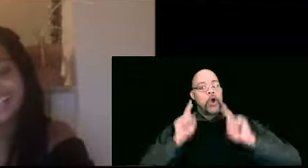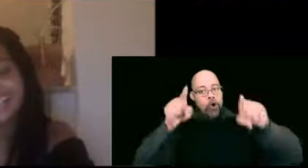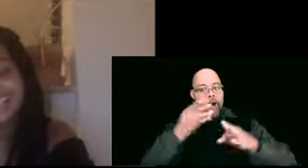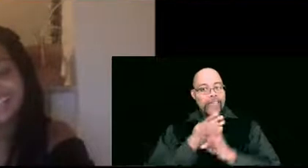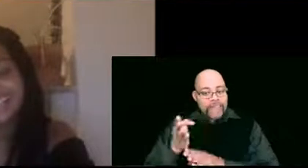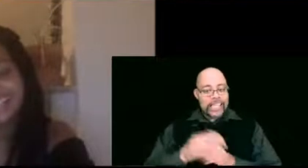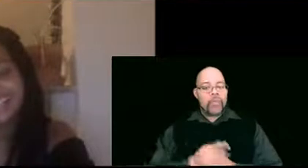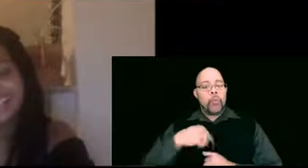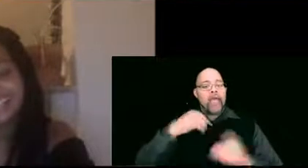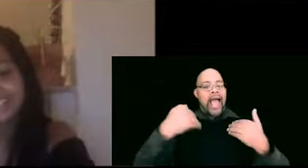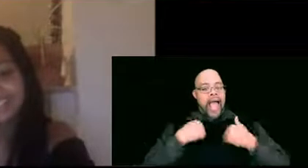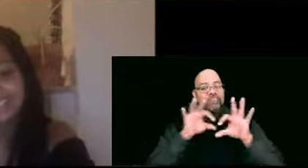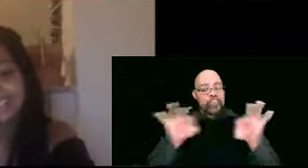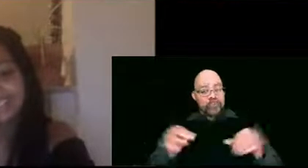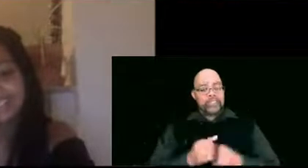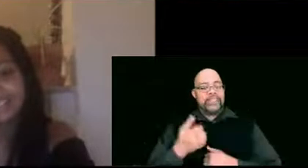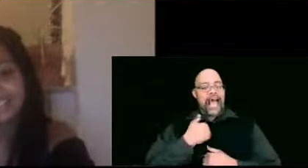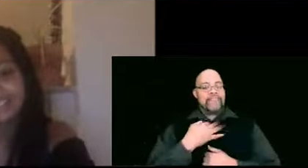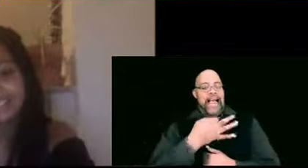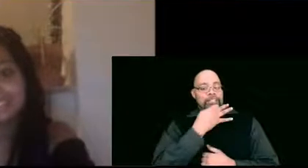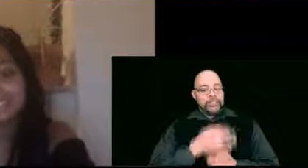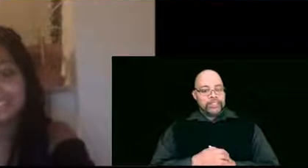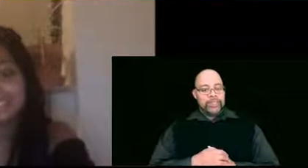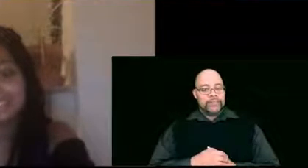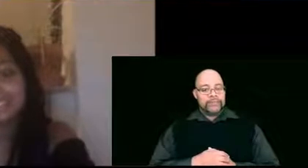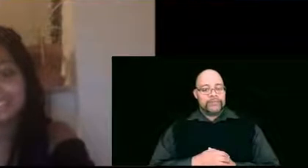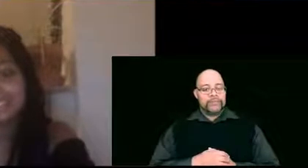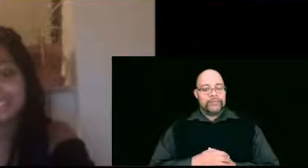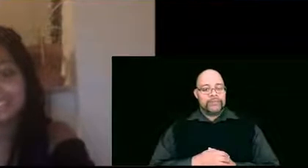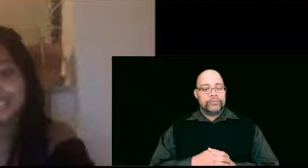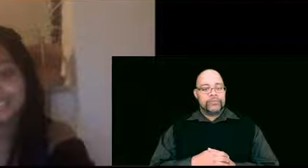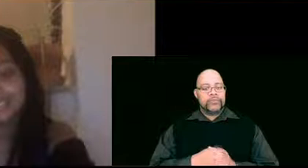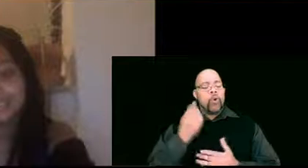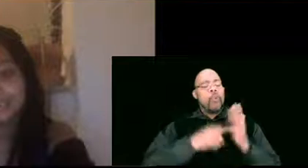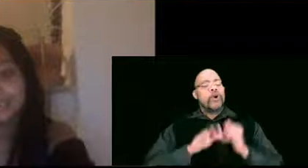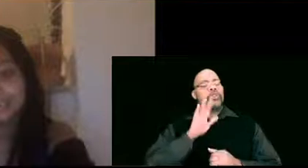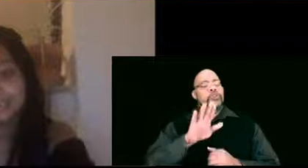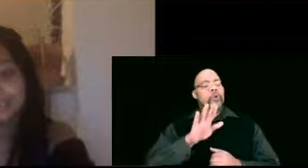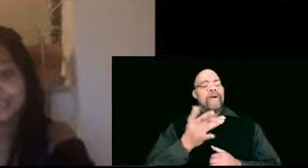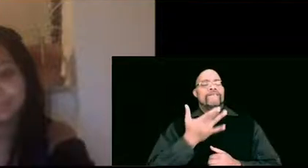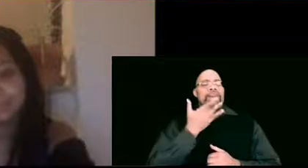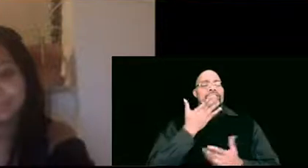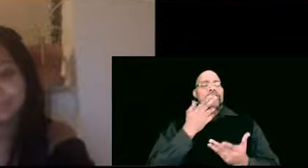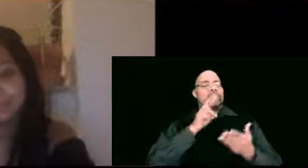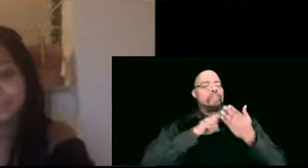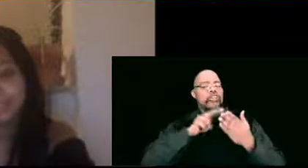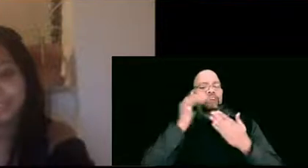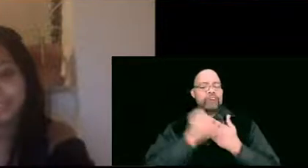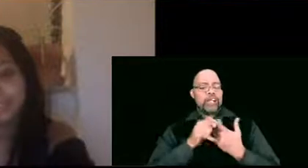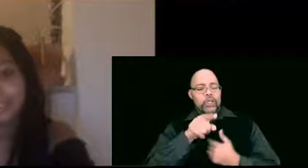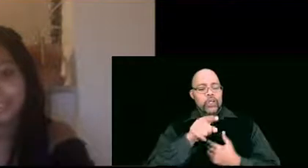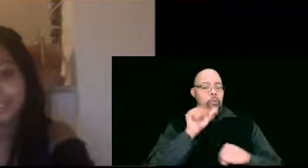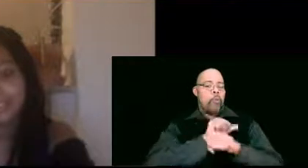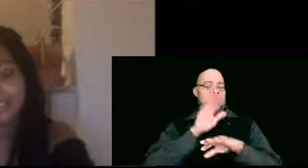research, we go out into the field, we have degrees, we have expertise. So what is your favorite